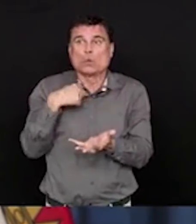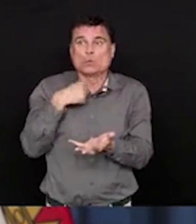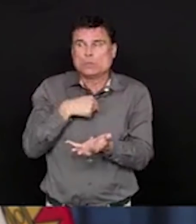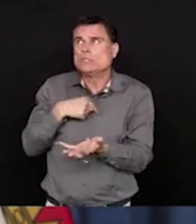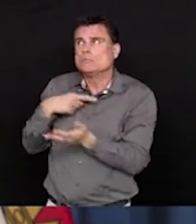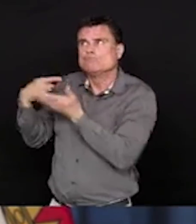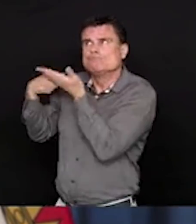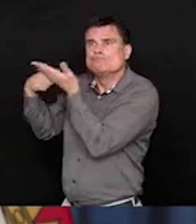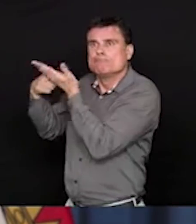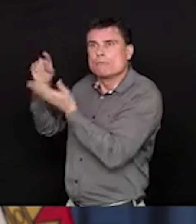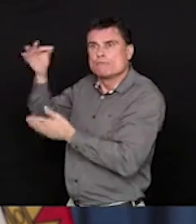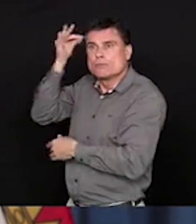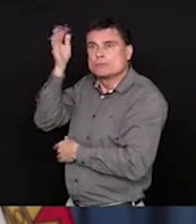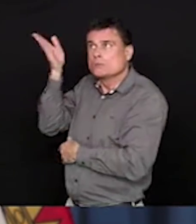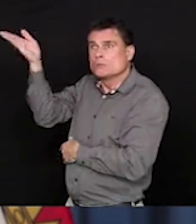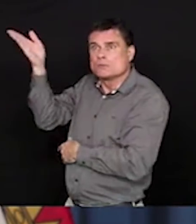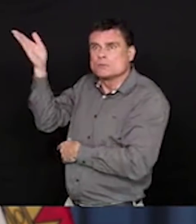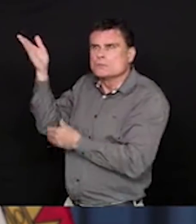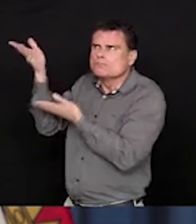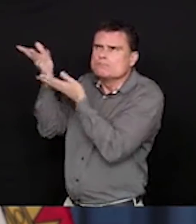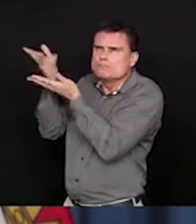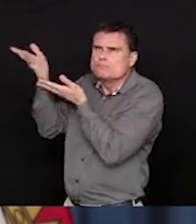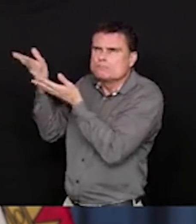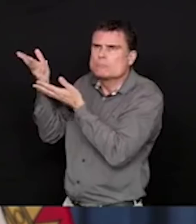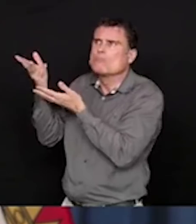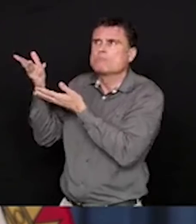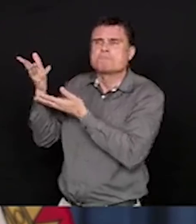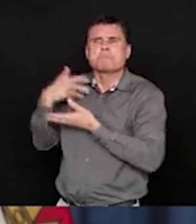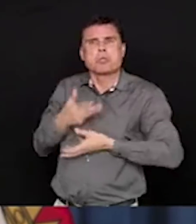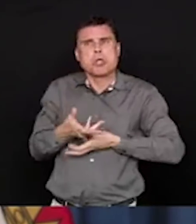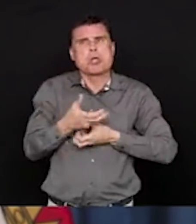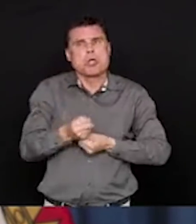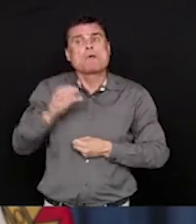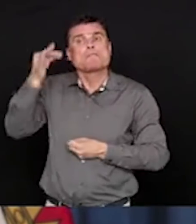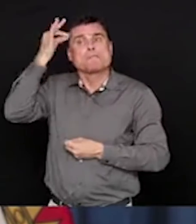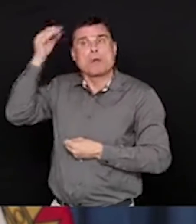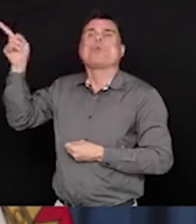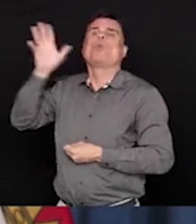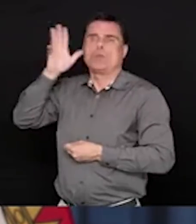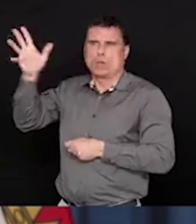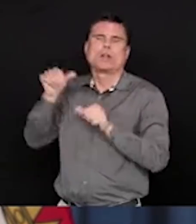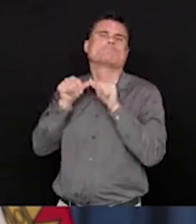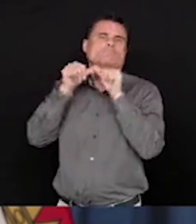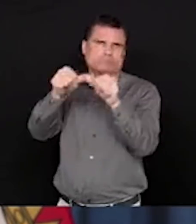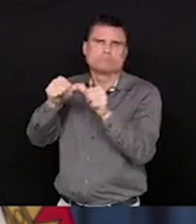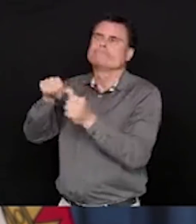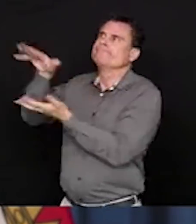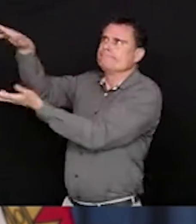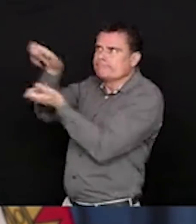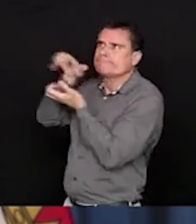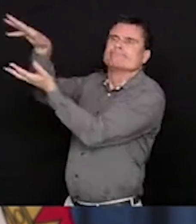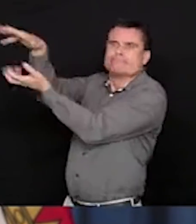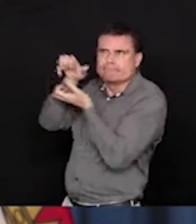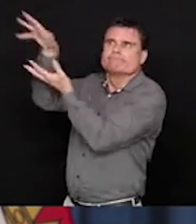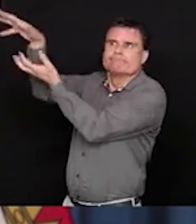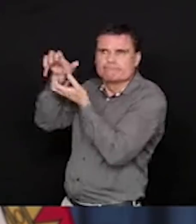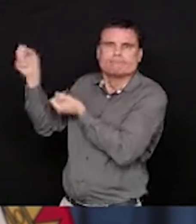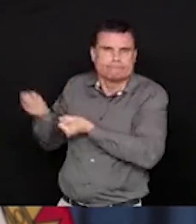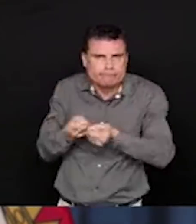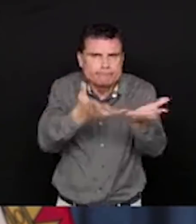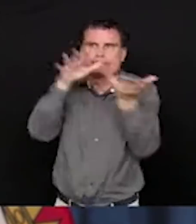deliver more, and we're very appreciative of those efforts and our joint efforts together in that. In addition, we've had some